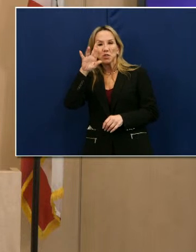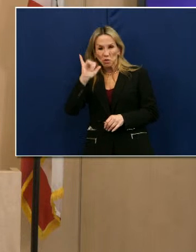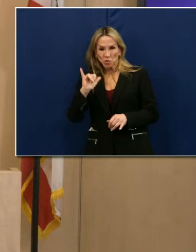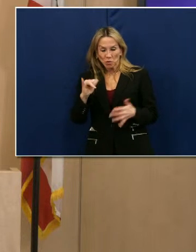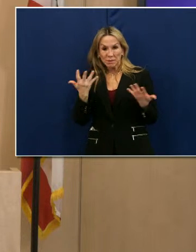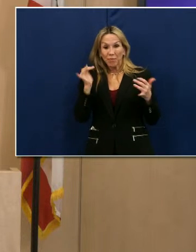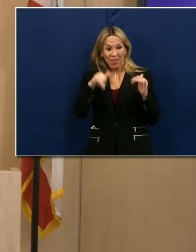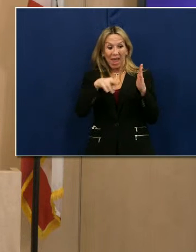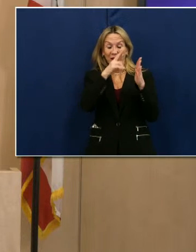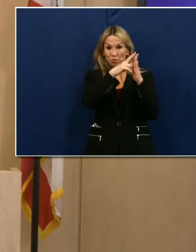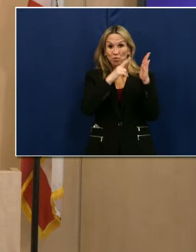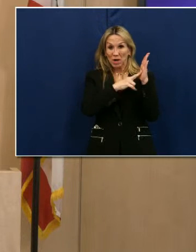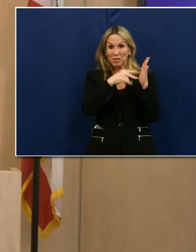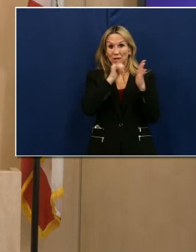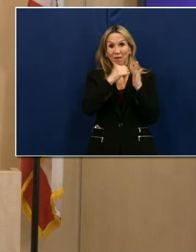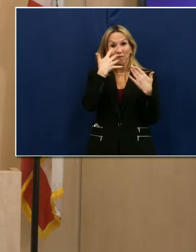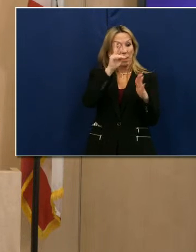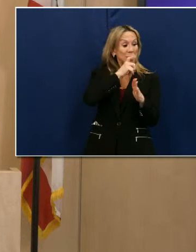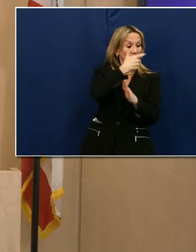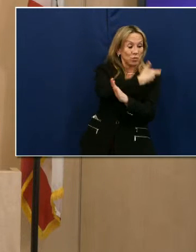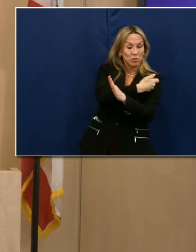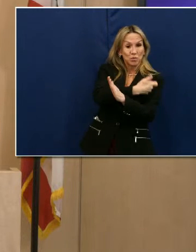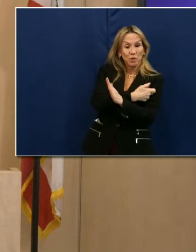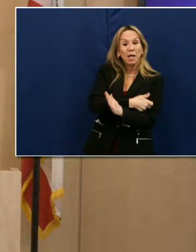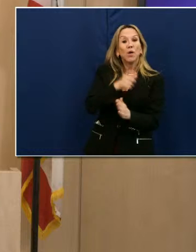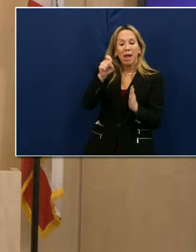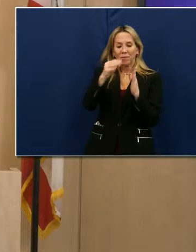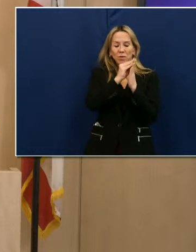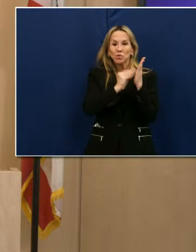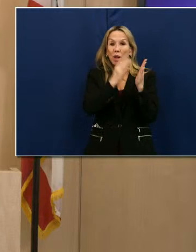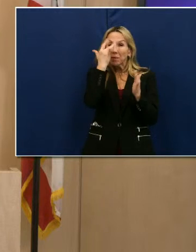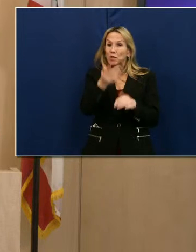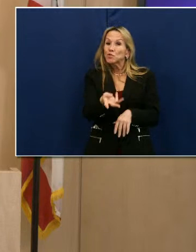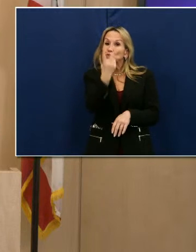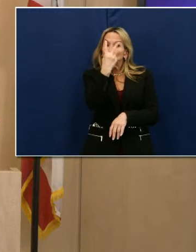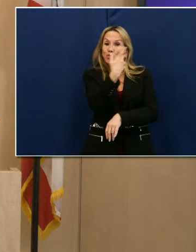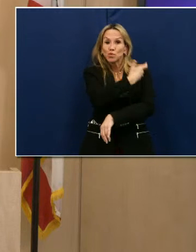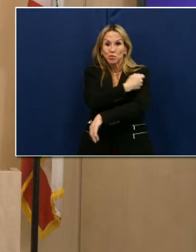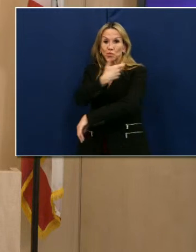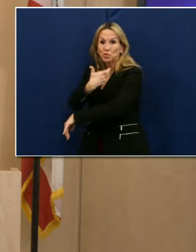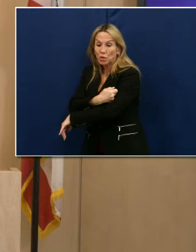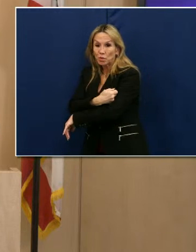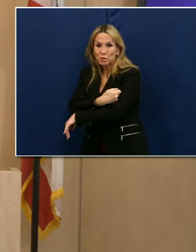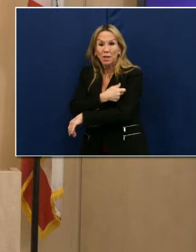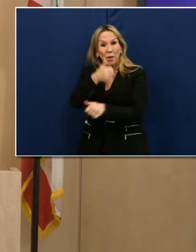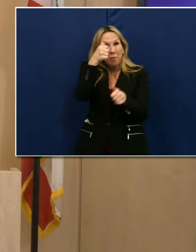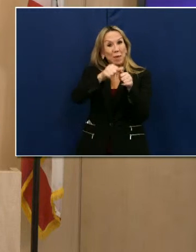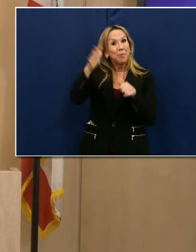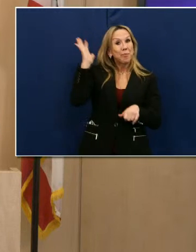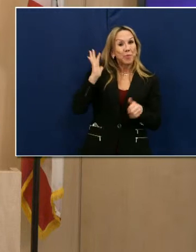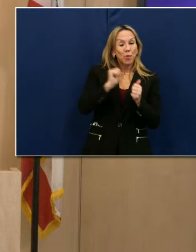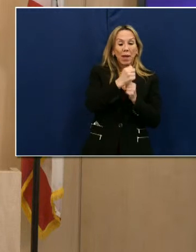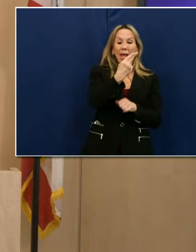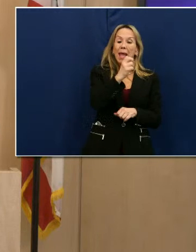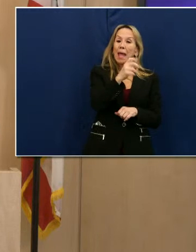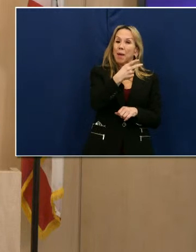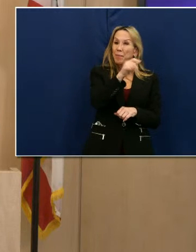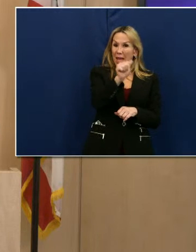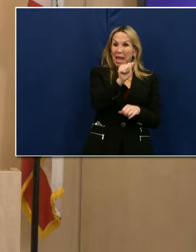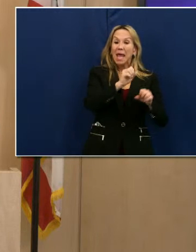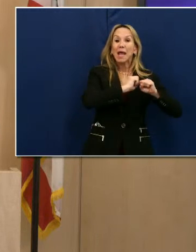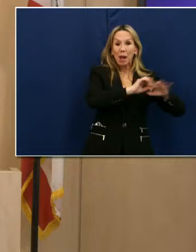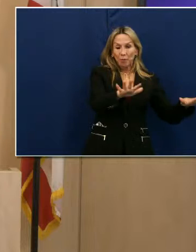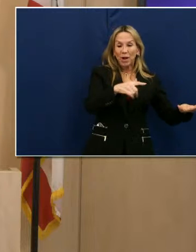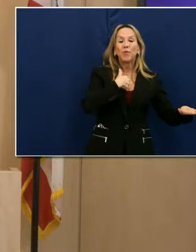tracking individuals that have to get 2 doses of a vaccine series. When we had our hepatitis A outbreak and also